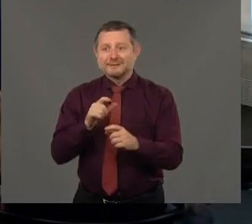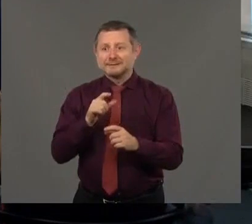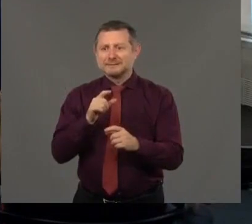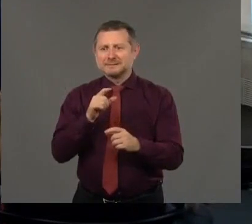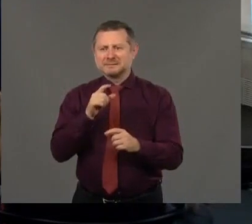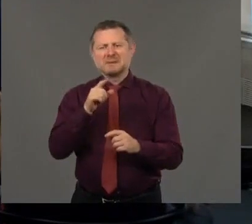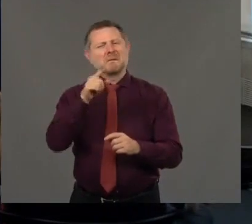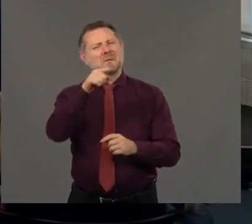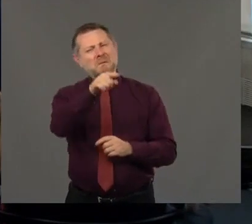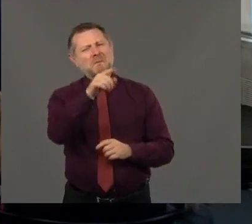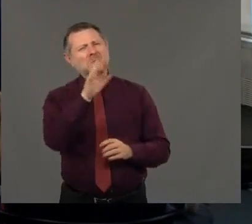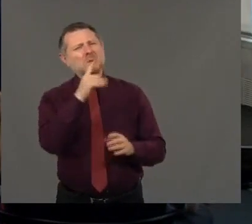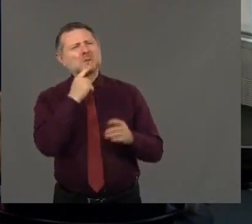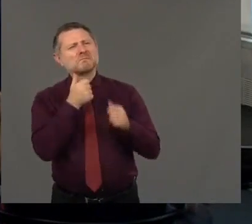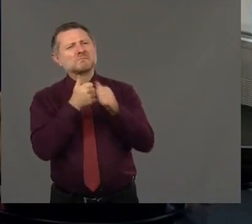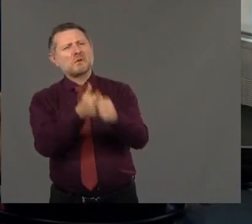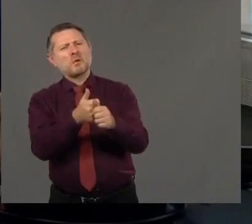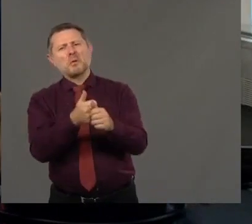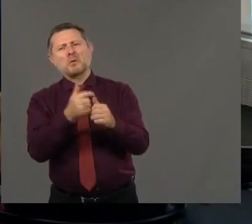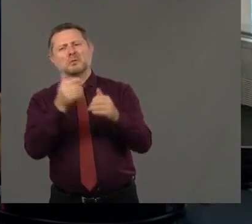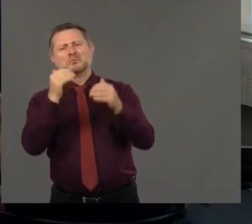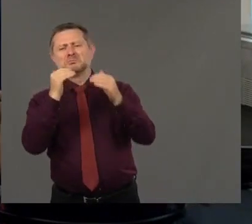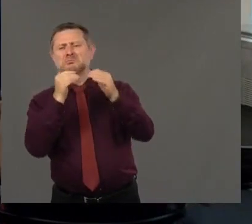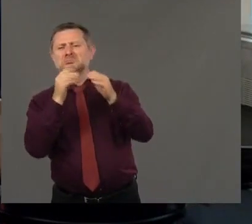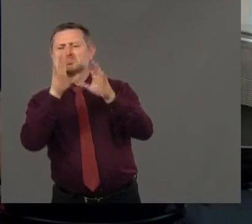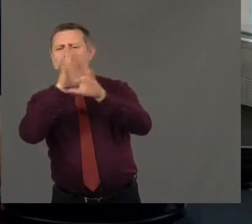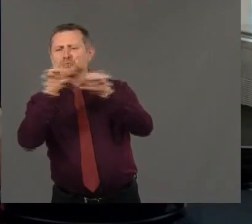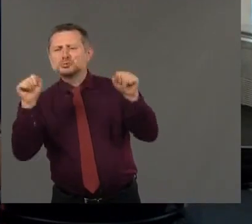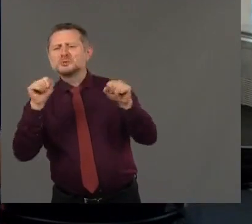and had them in place. The superintendent put out a message